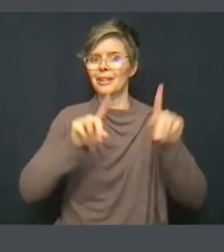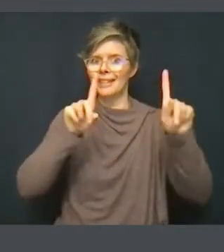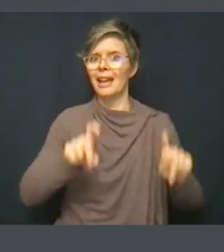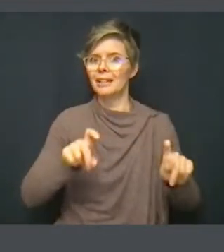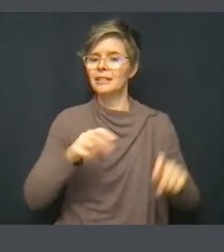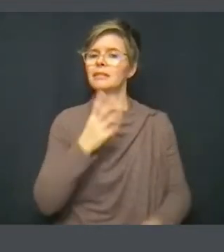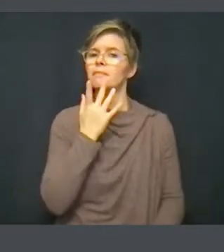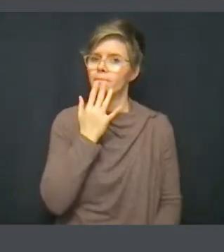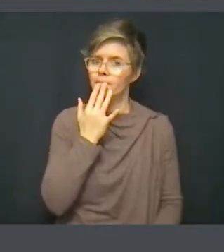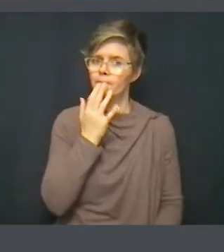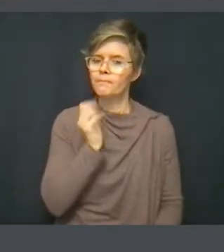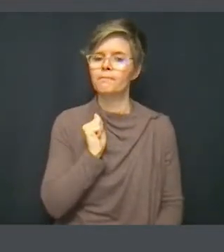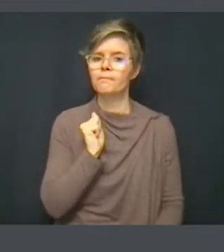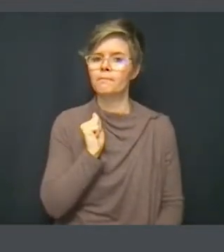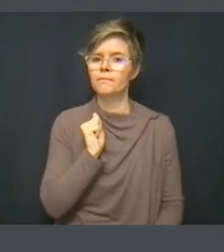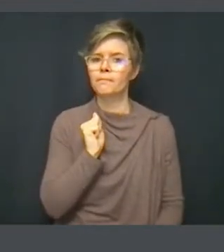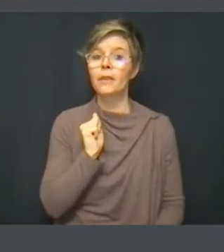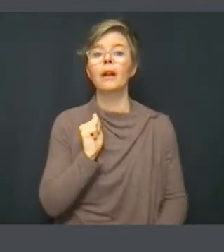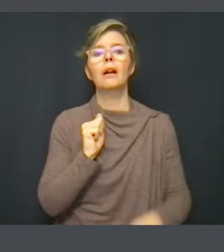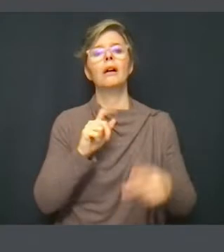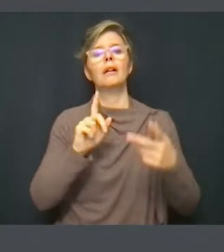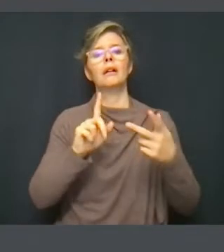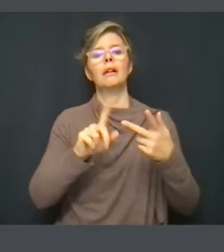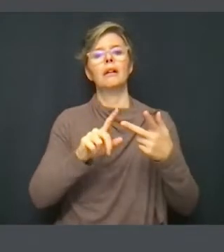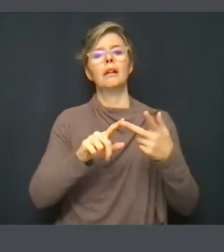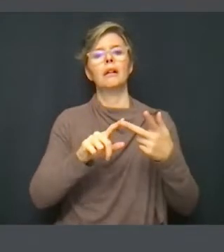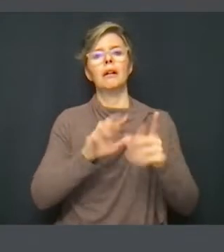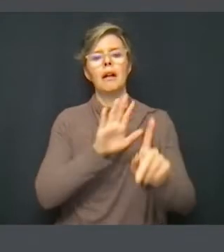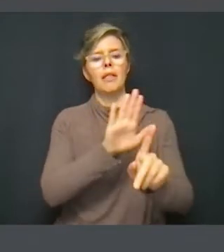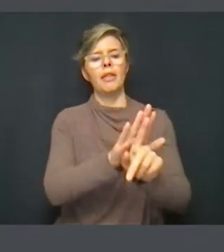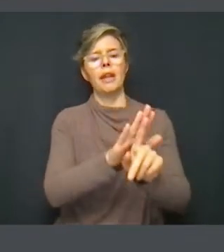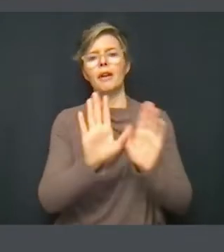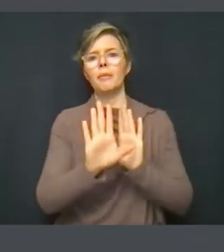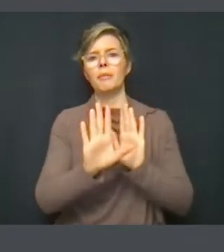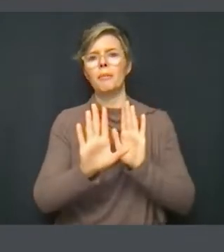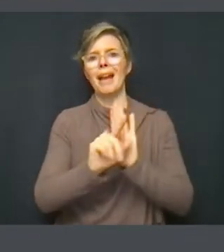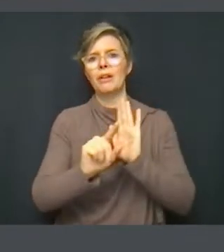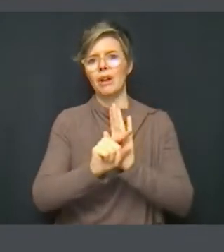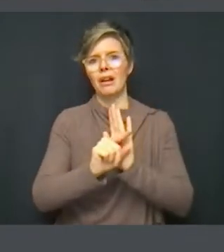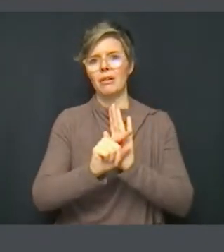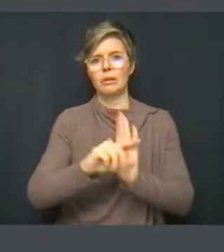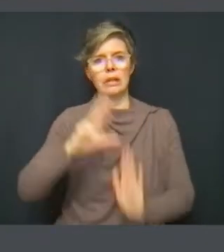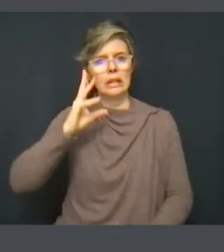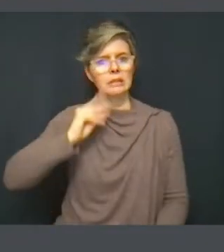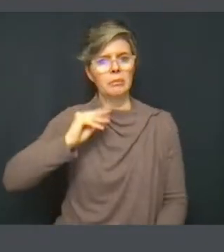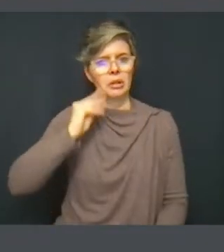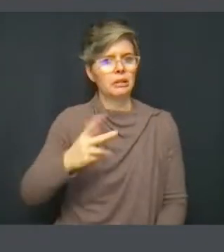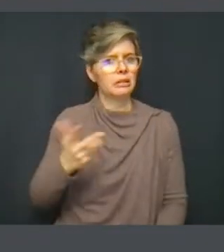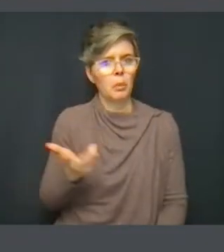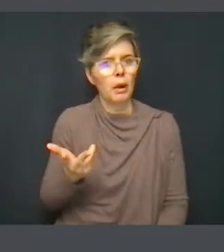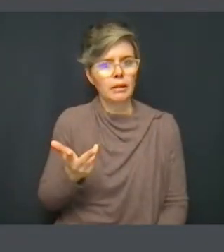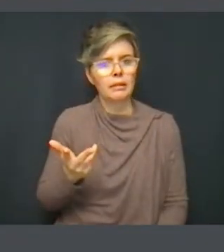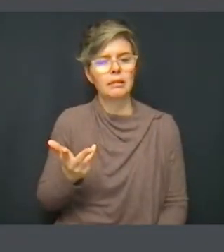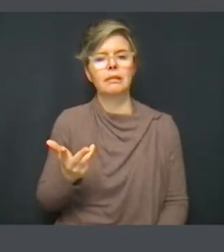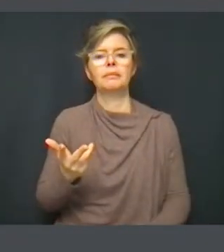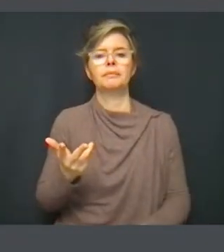Another important question is, what are their background experiences? And by that, we'll talk about it a little more, but it's really more about what are their experiences